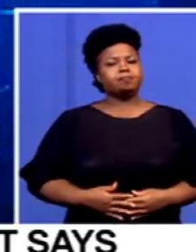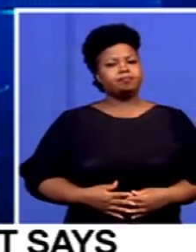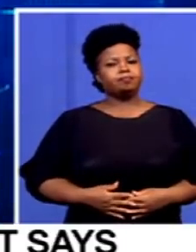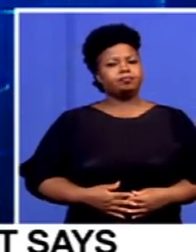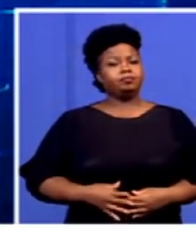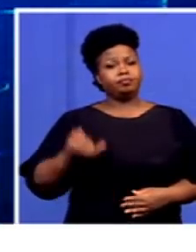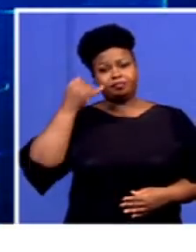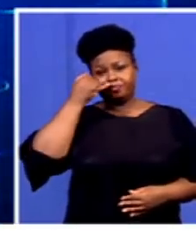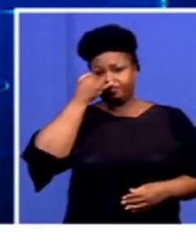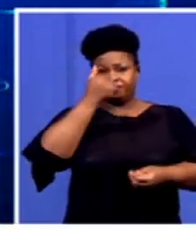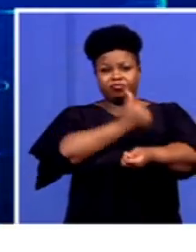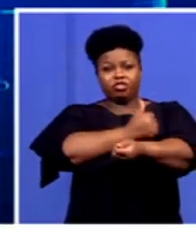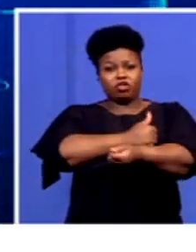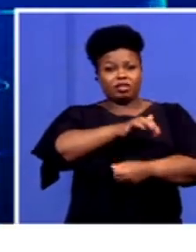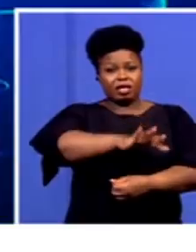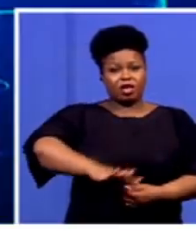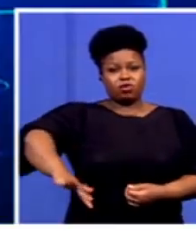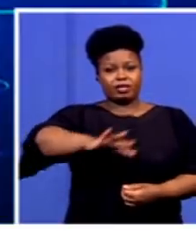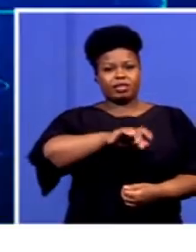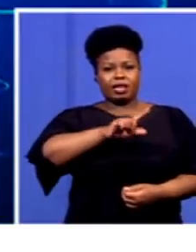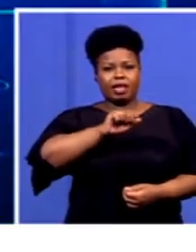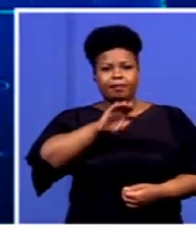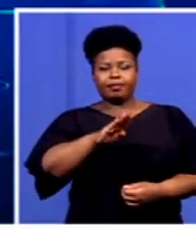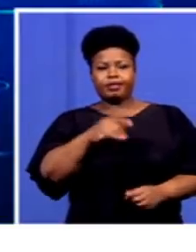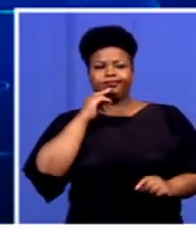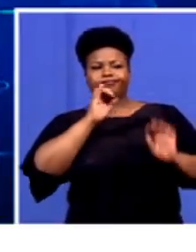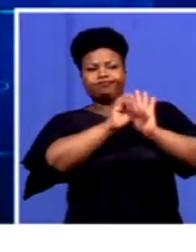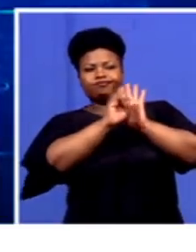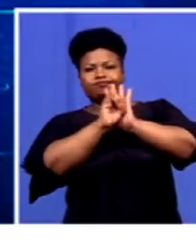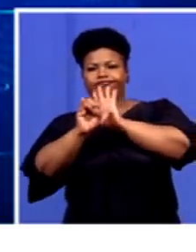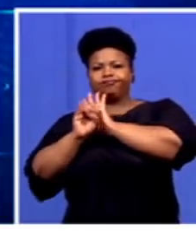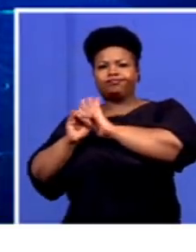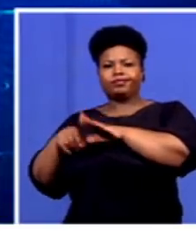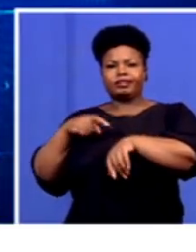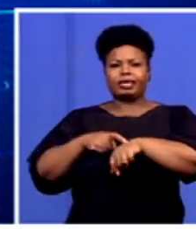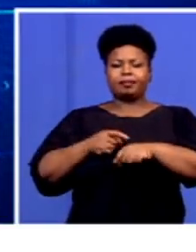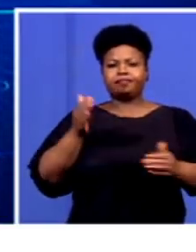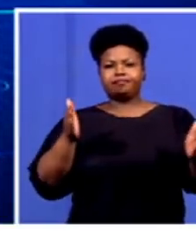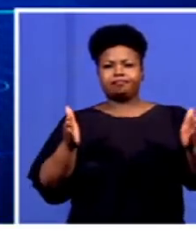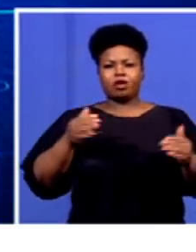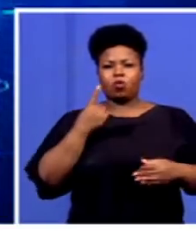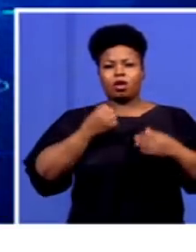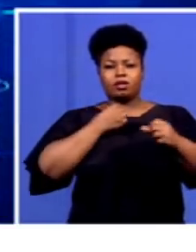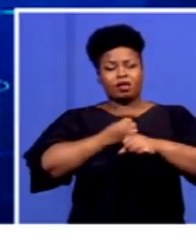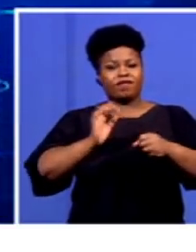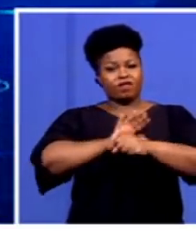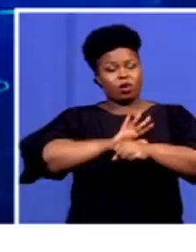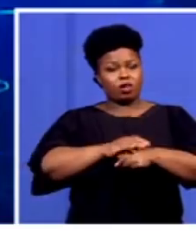these drug labs were obviously detected over that period of time. It was approximately within a year in which they